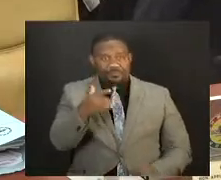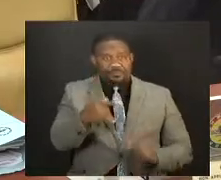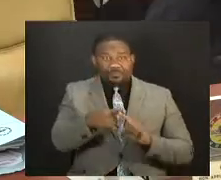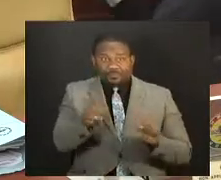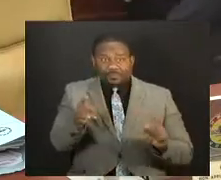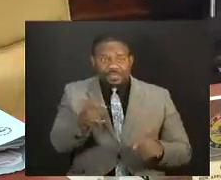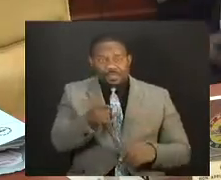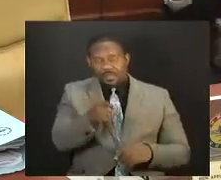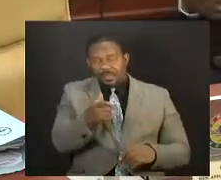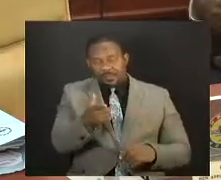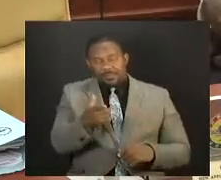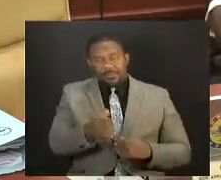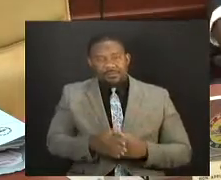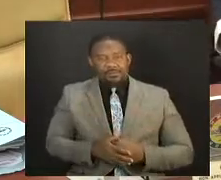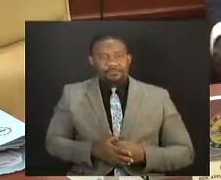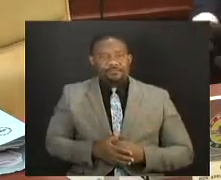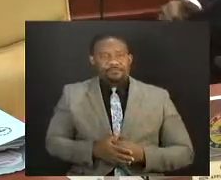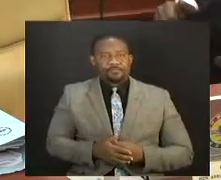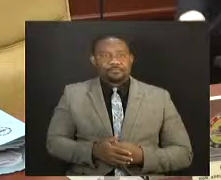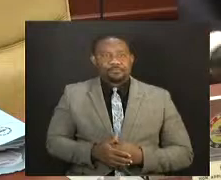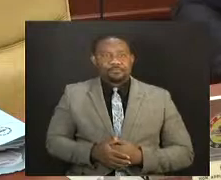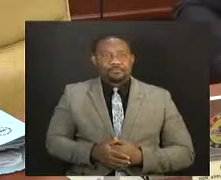majority leader,